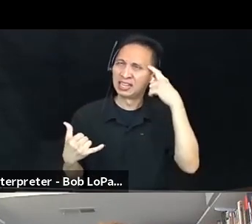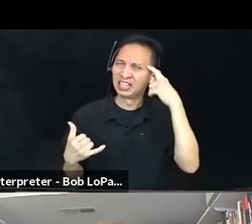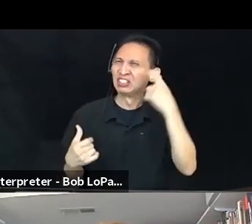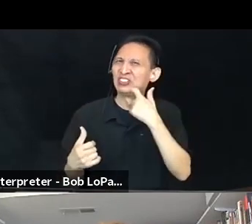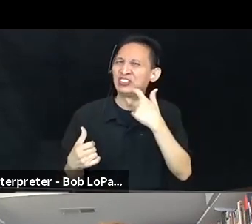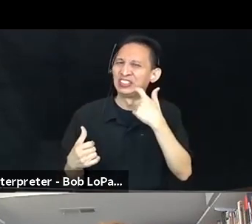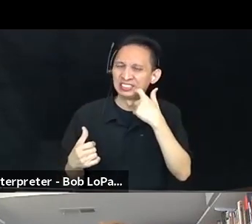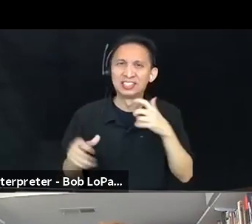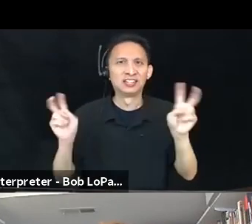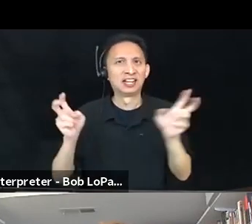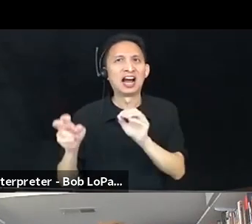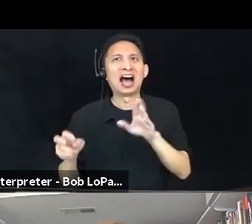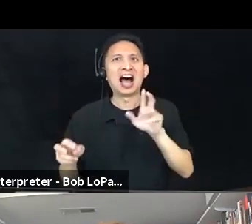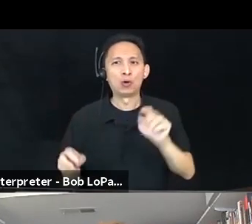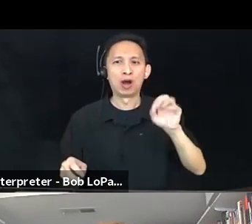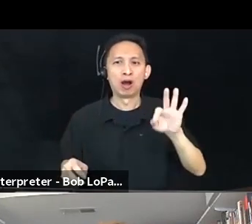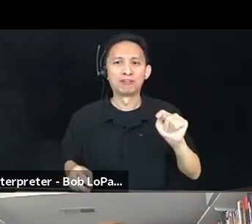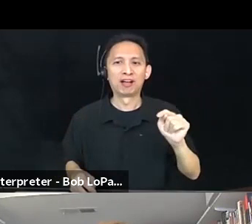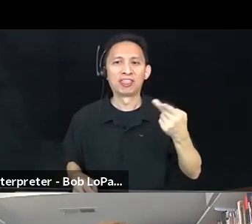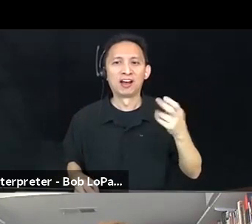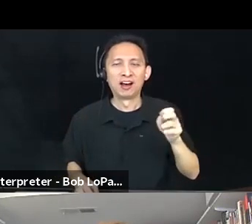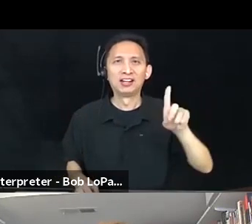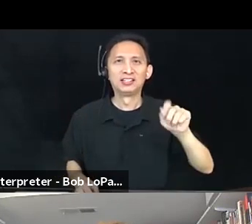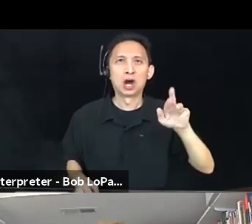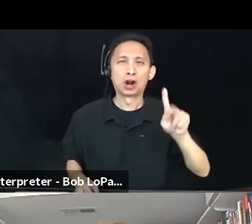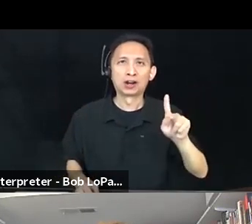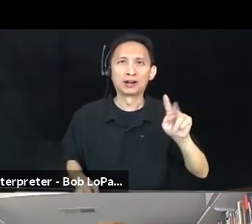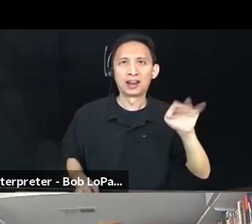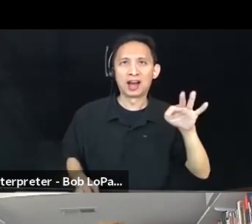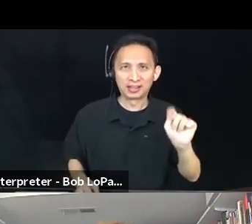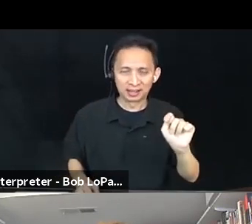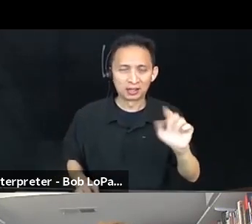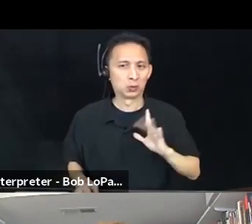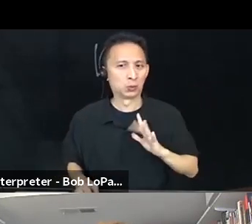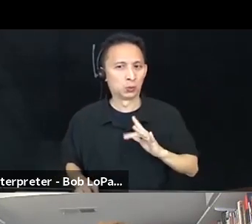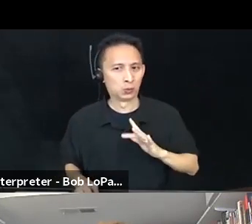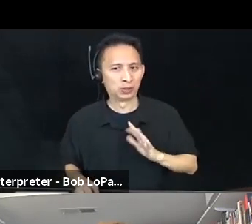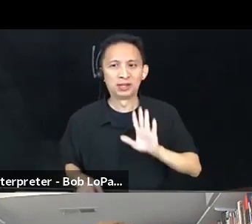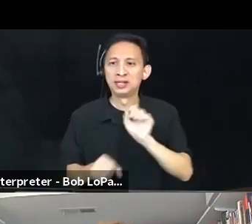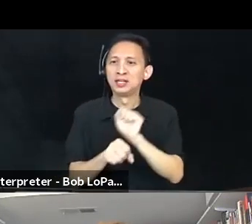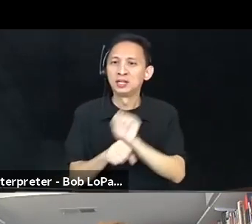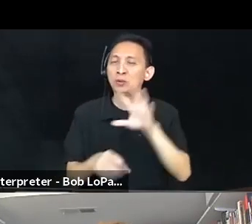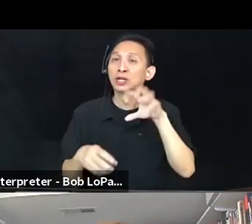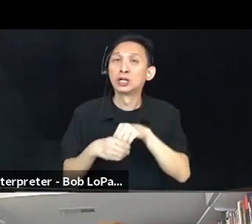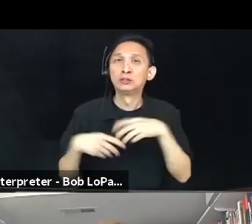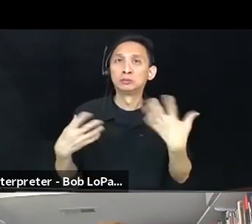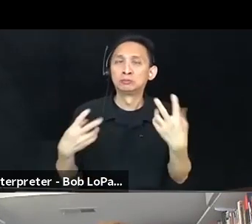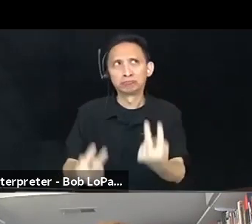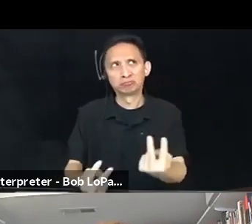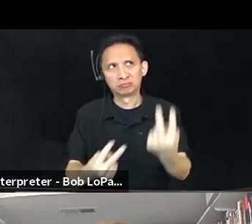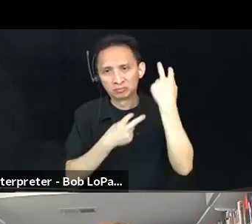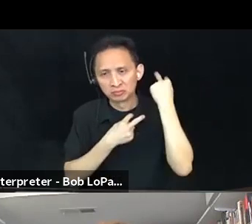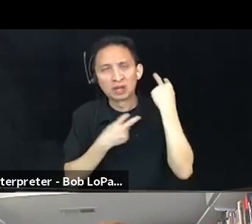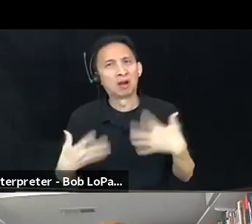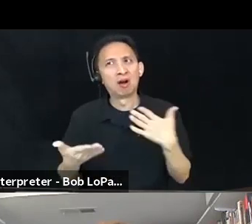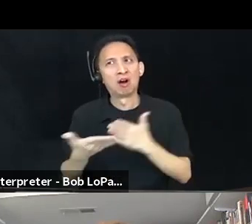of the Dark Night from Colombia, including reflection, and his work also recently includes reflections on the